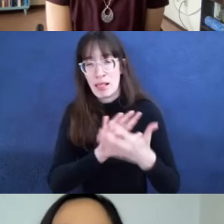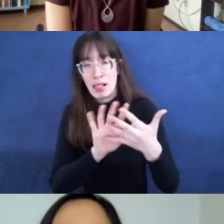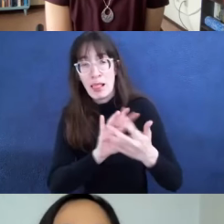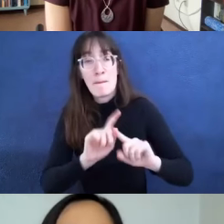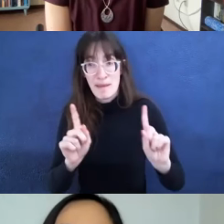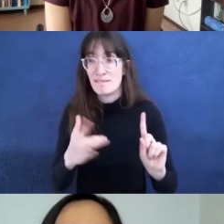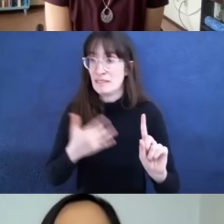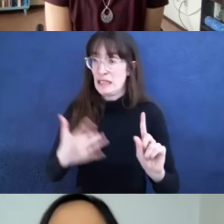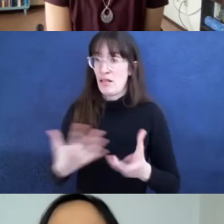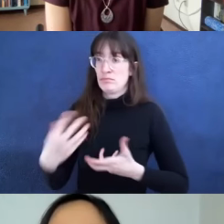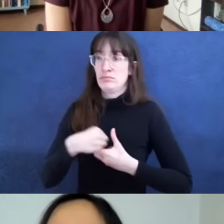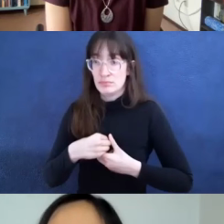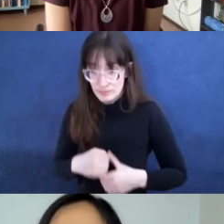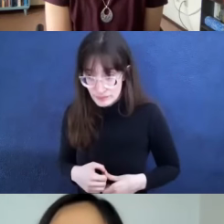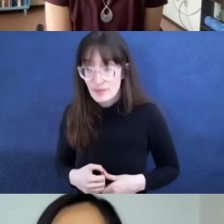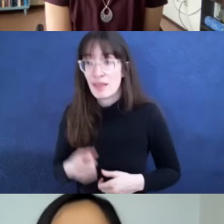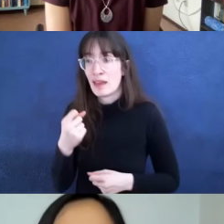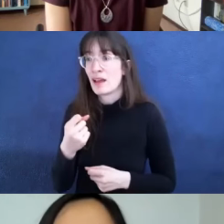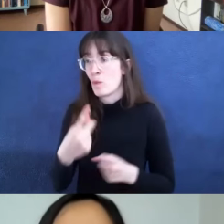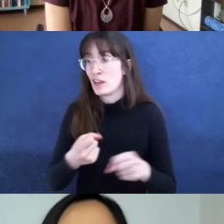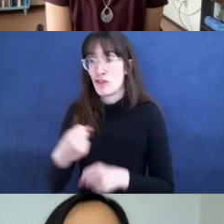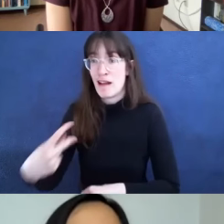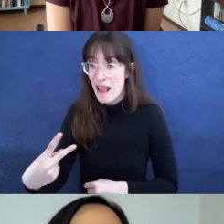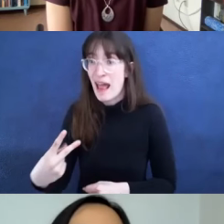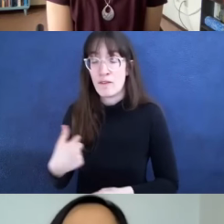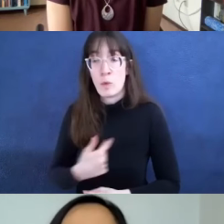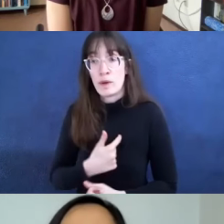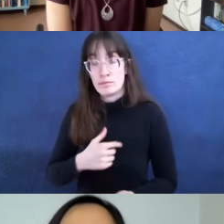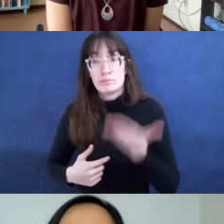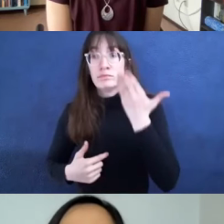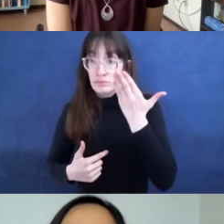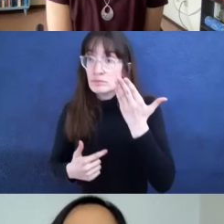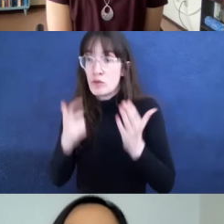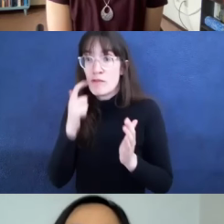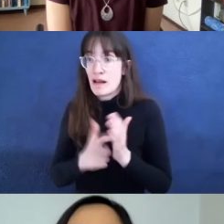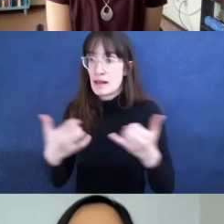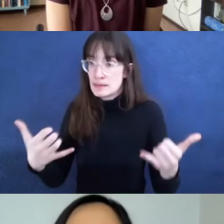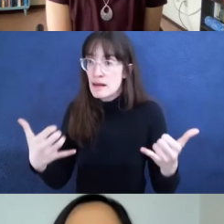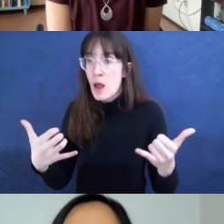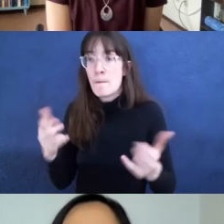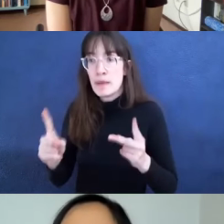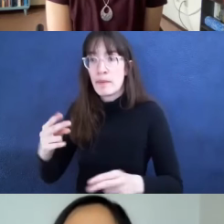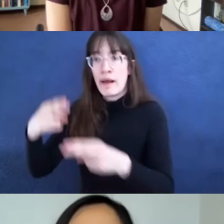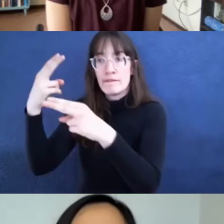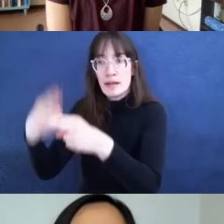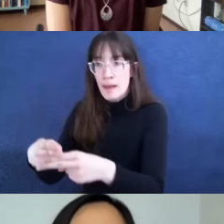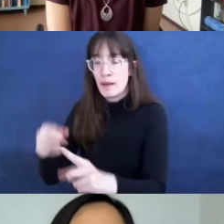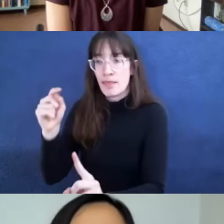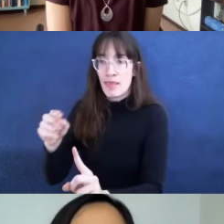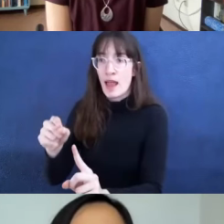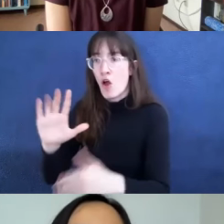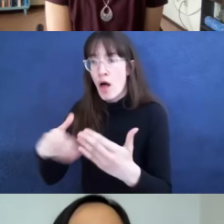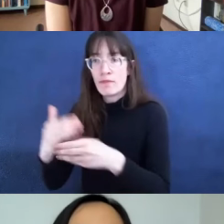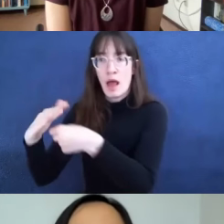has come forward in the forefront of all this in terms of people naming the isms that